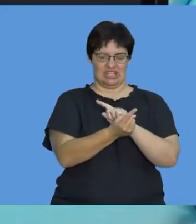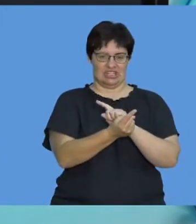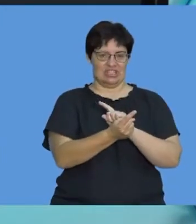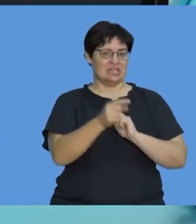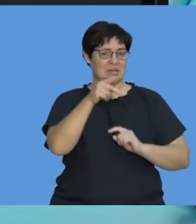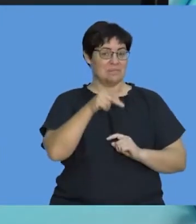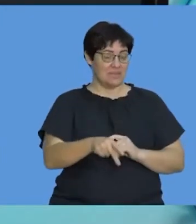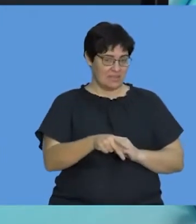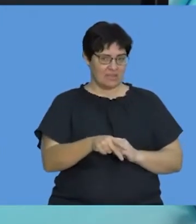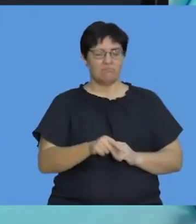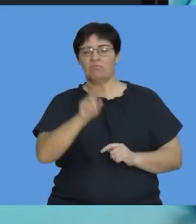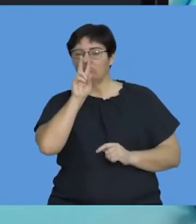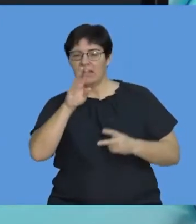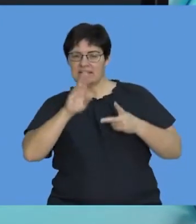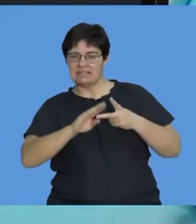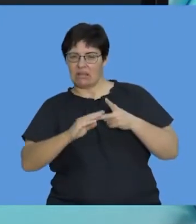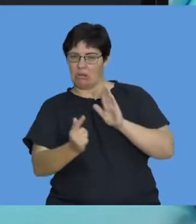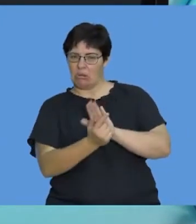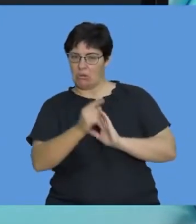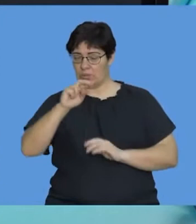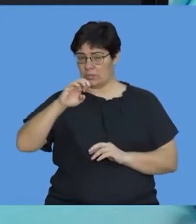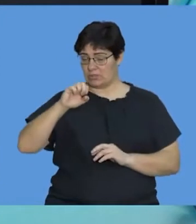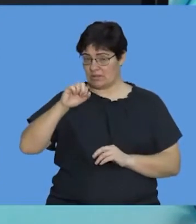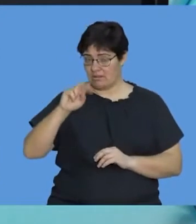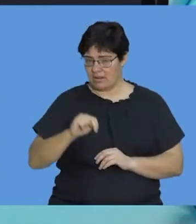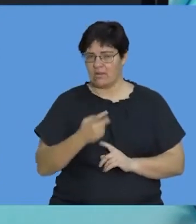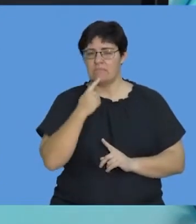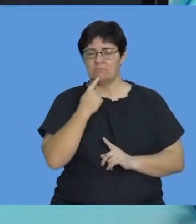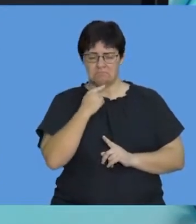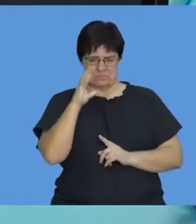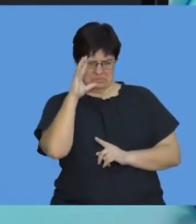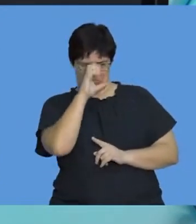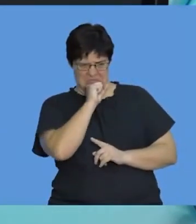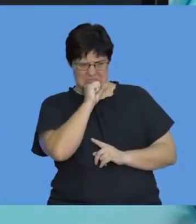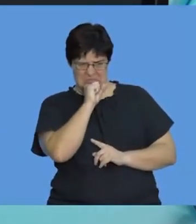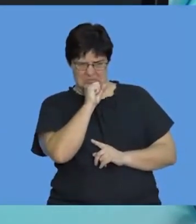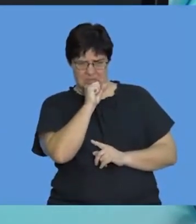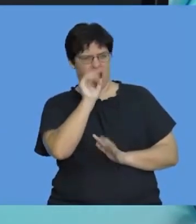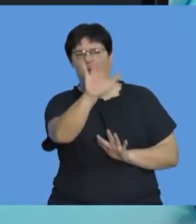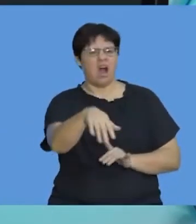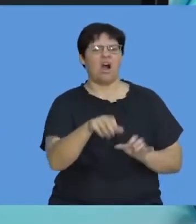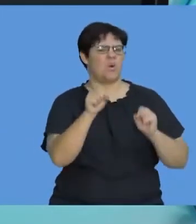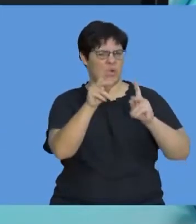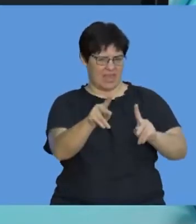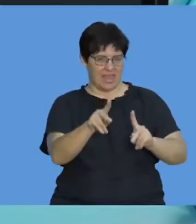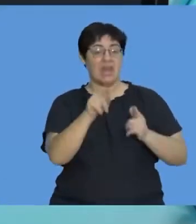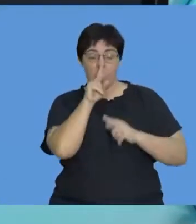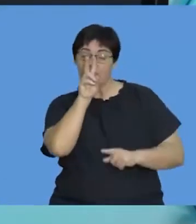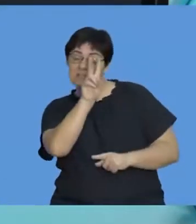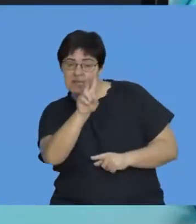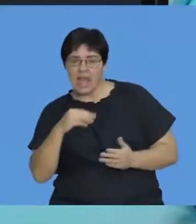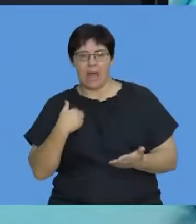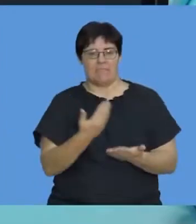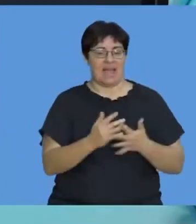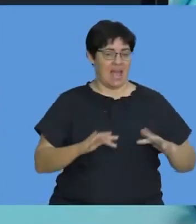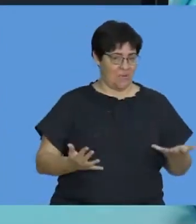looking at Newton's second law in terms of momentum, and it was a little strange, but it's okay. Now we're going to apply. Where